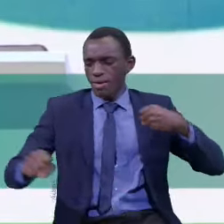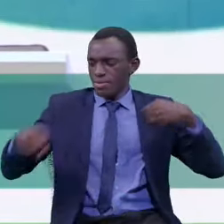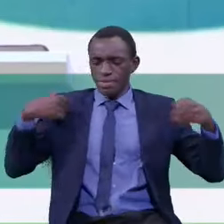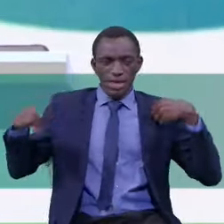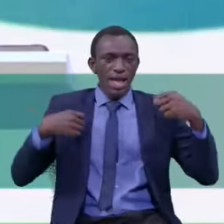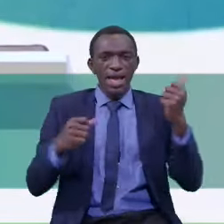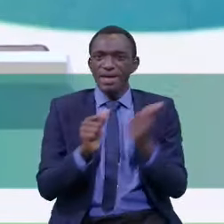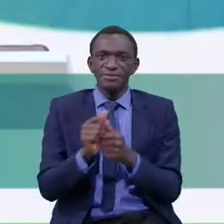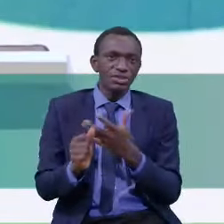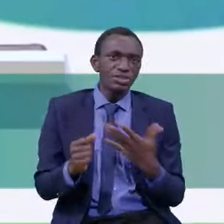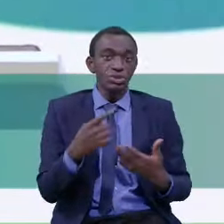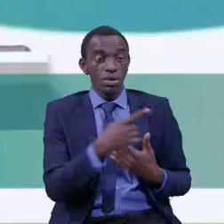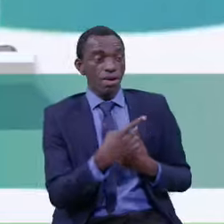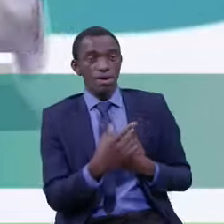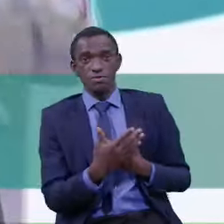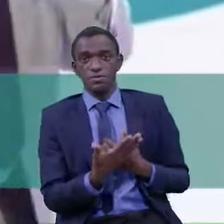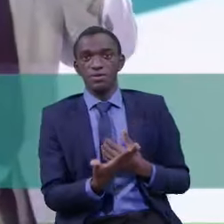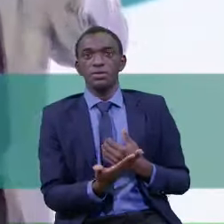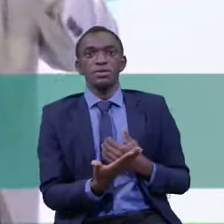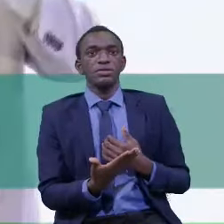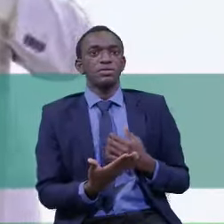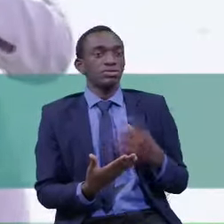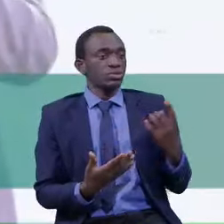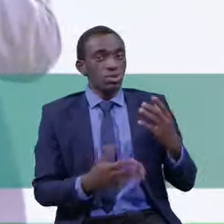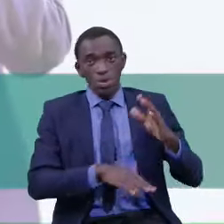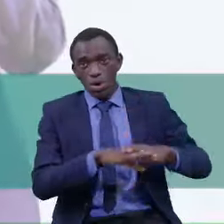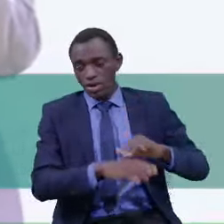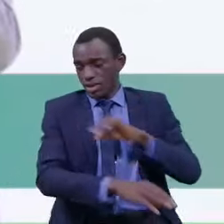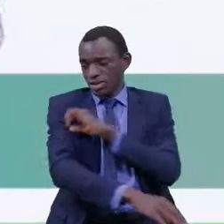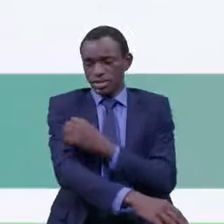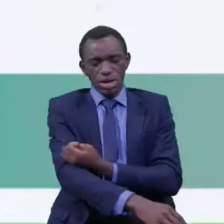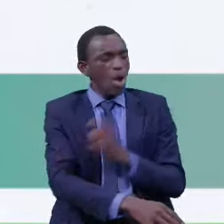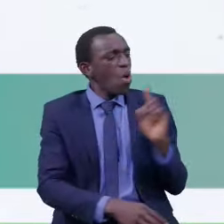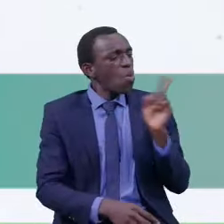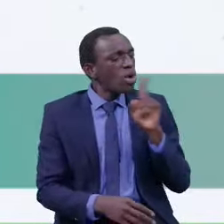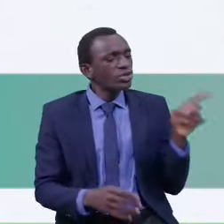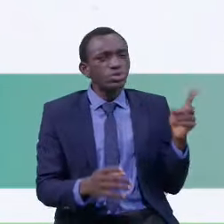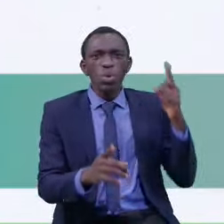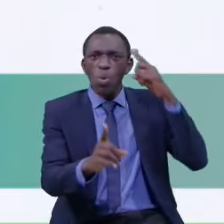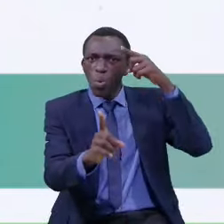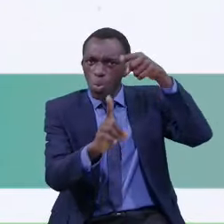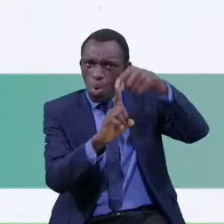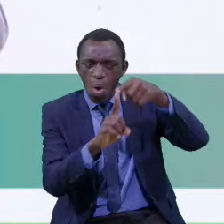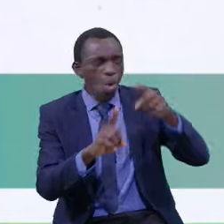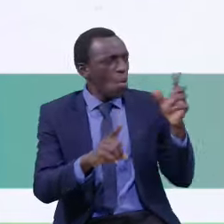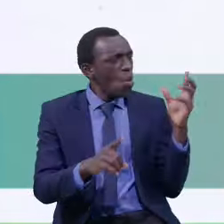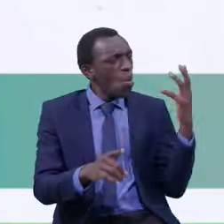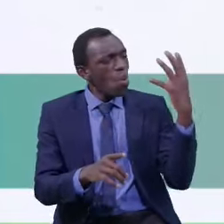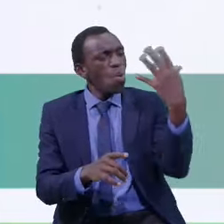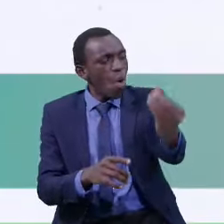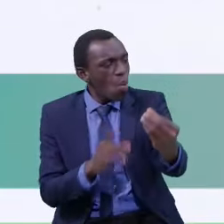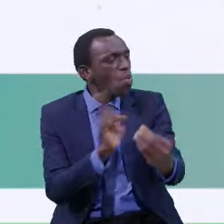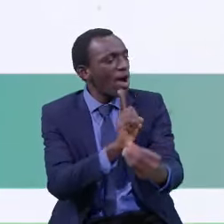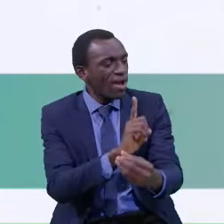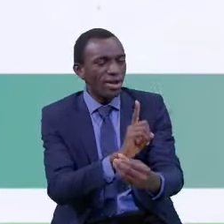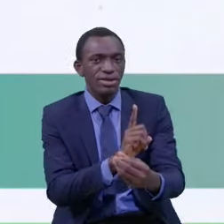got. We call energy. Where are you going? What's your goal? Pastor, preacher, we